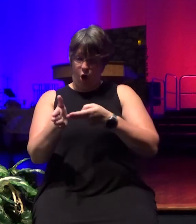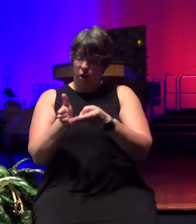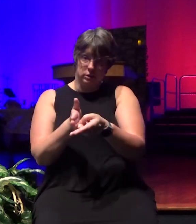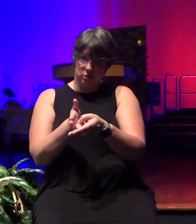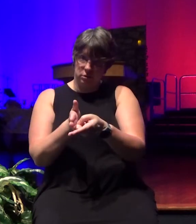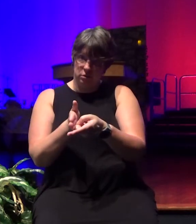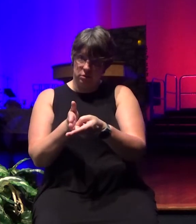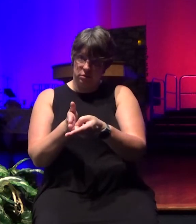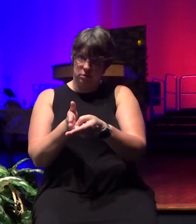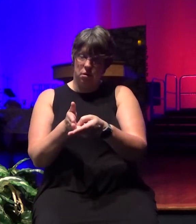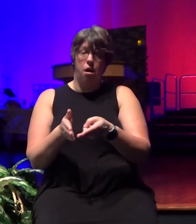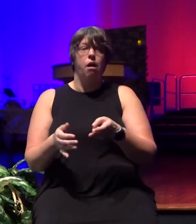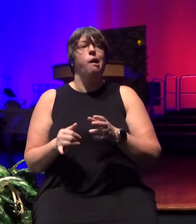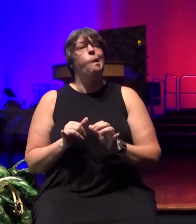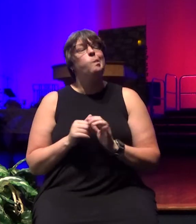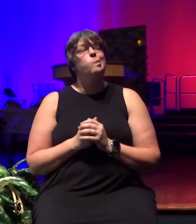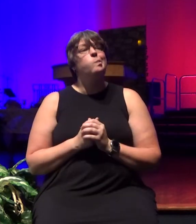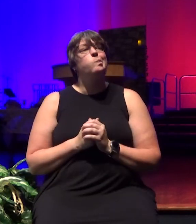release that judgment